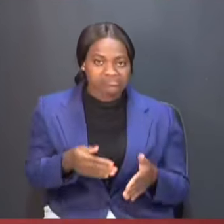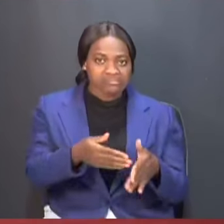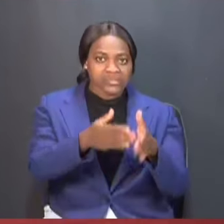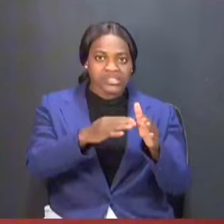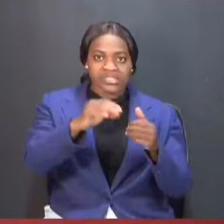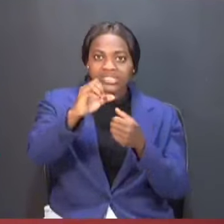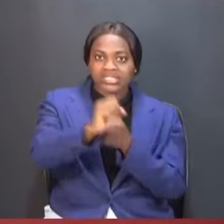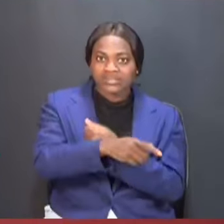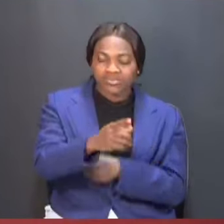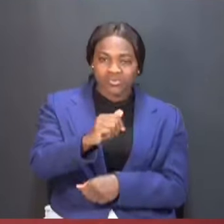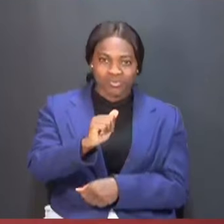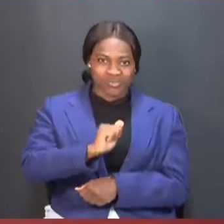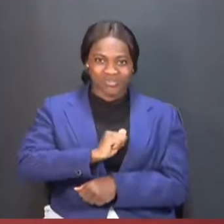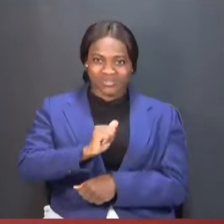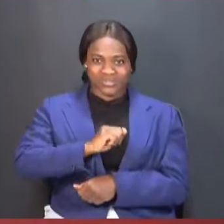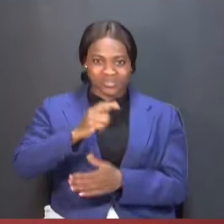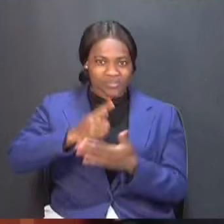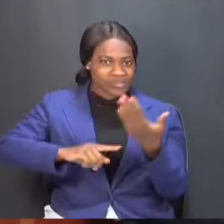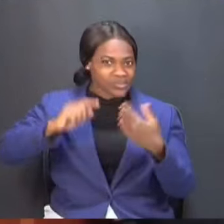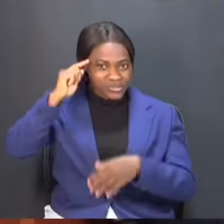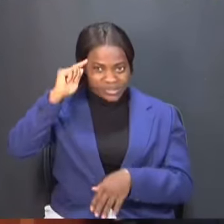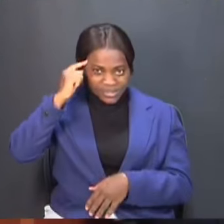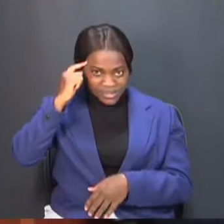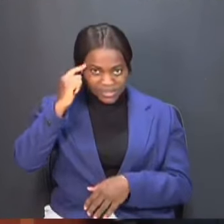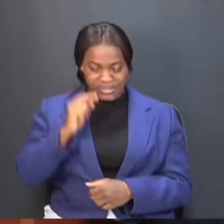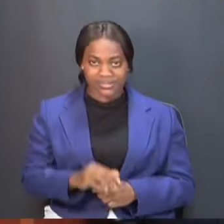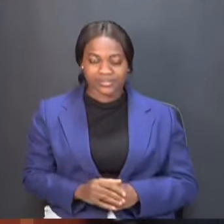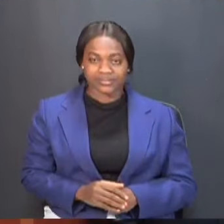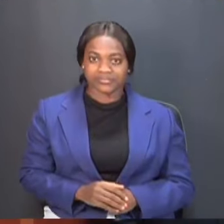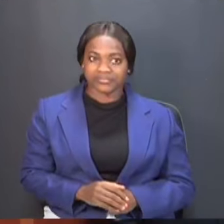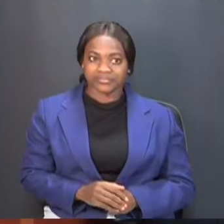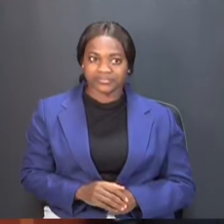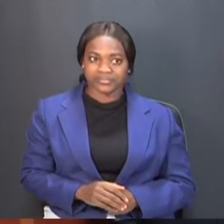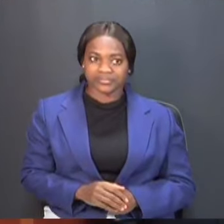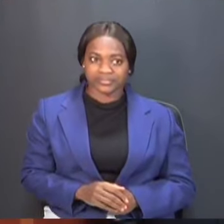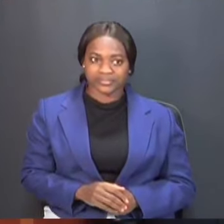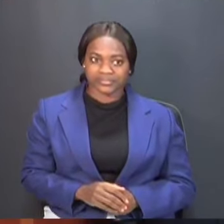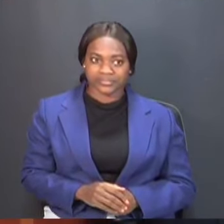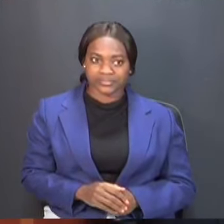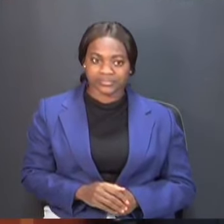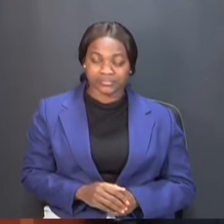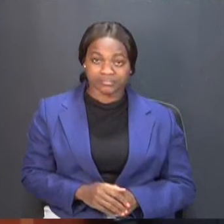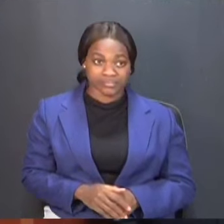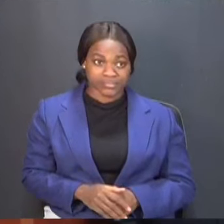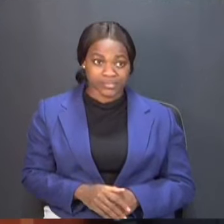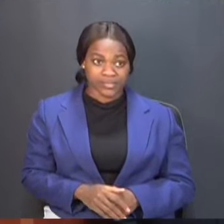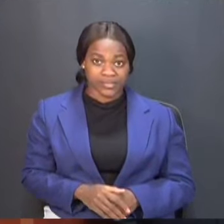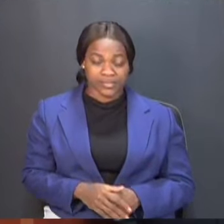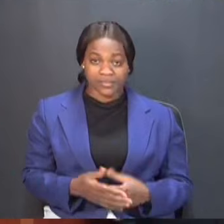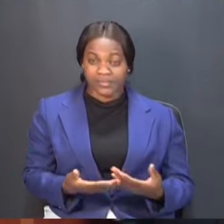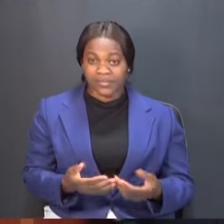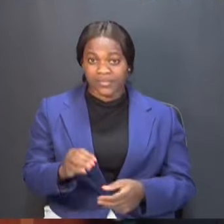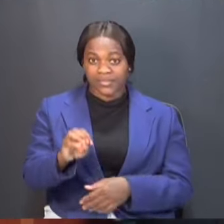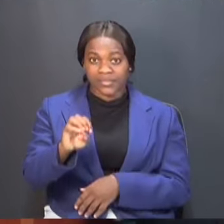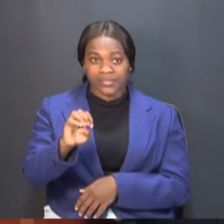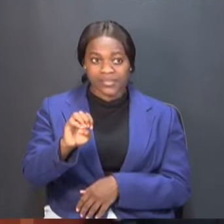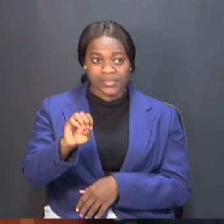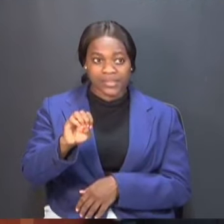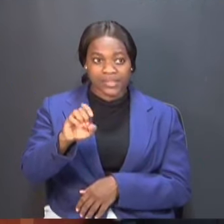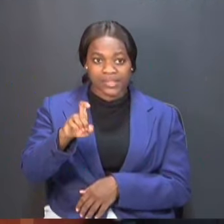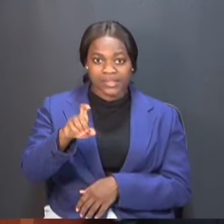or personal opinion. As Eskime reminds us, and I quote